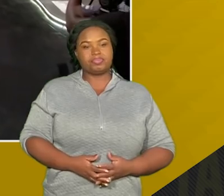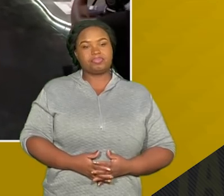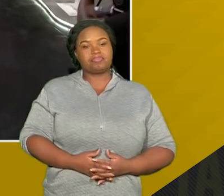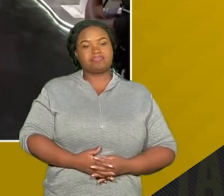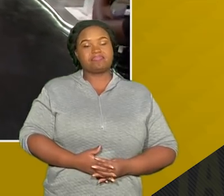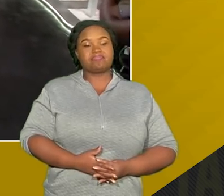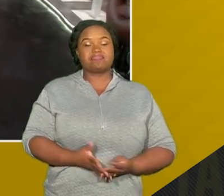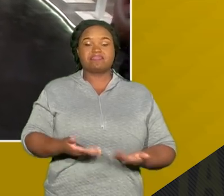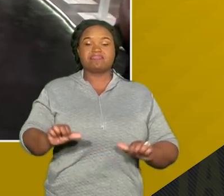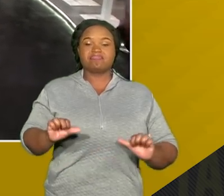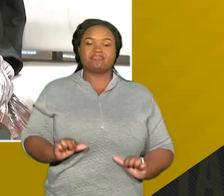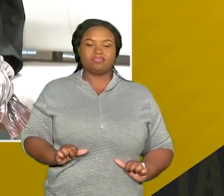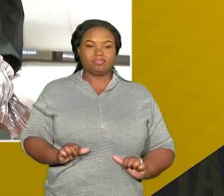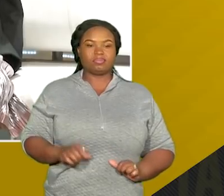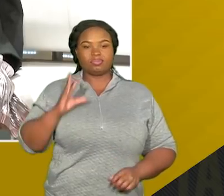Welcome back to Daily